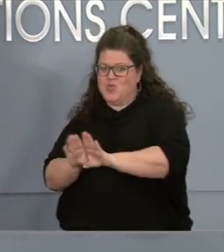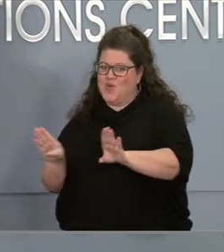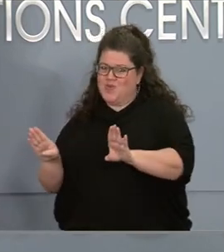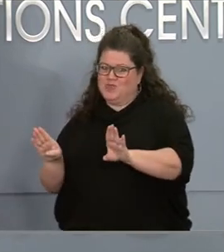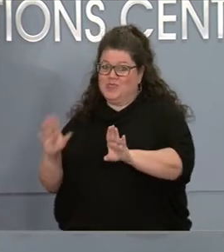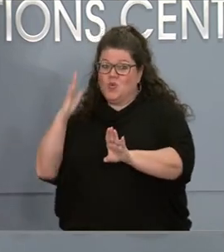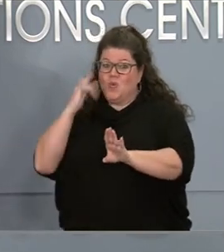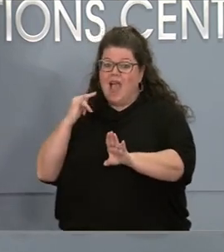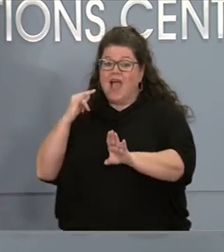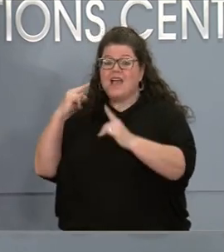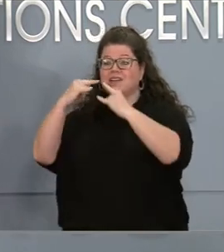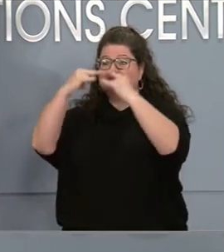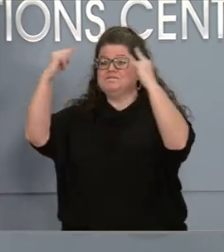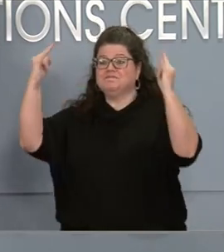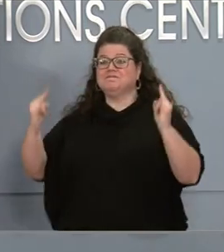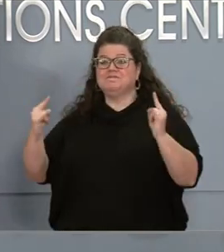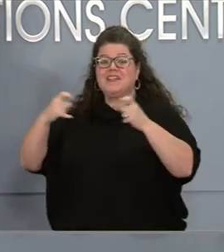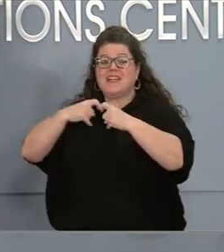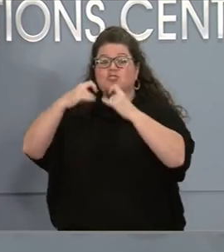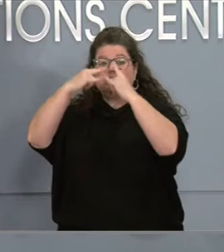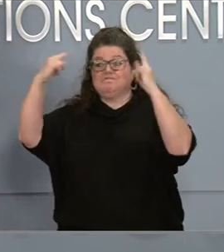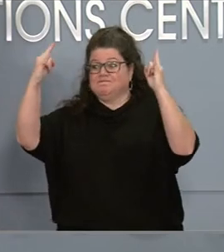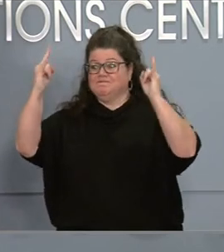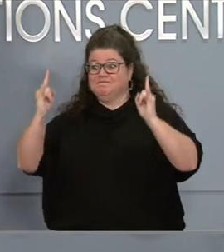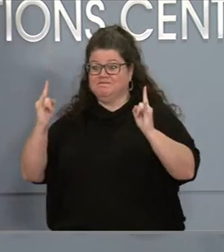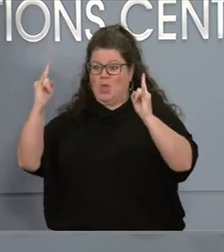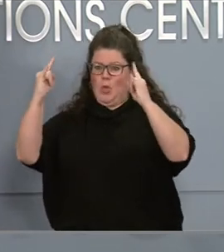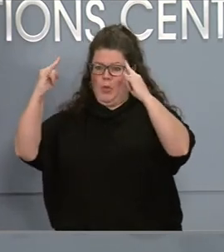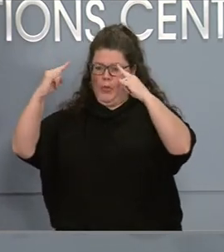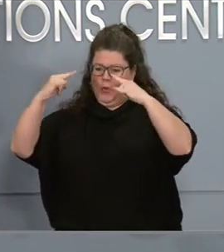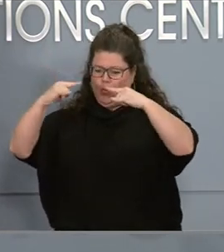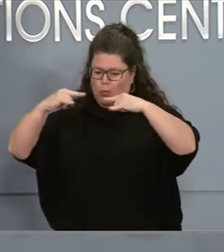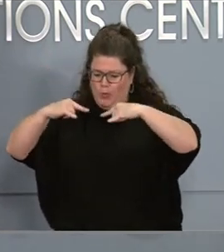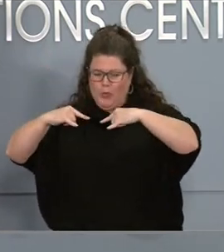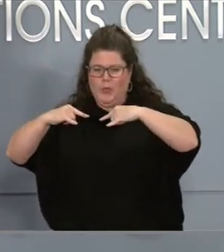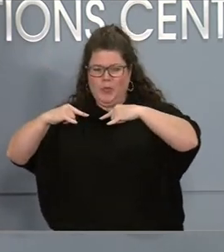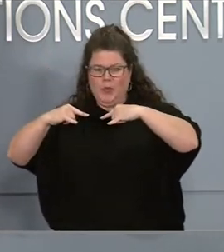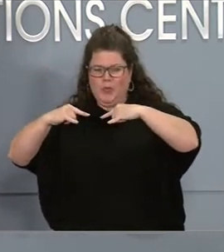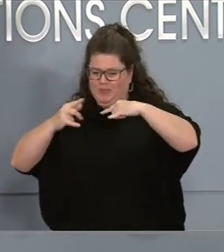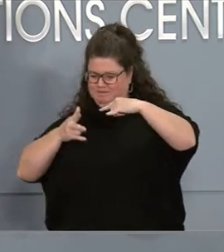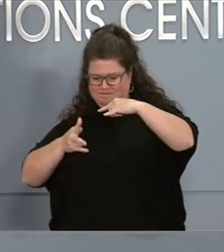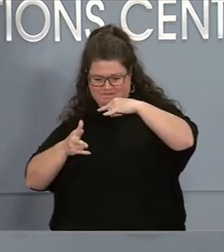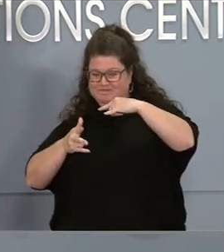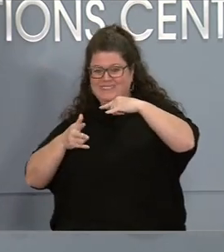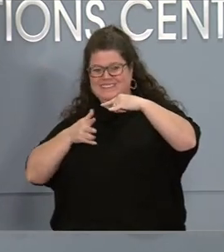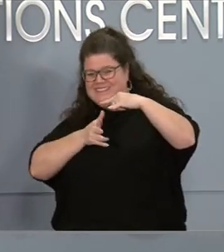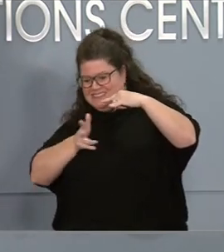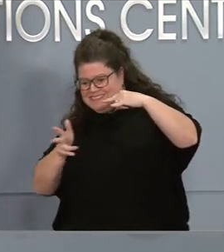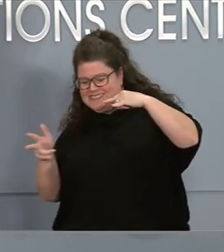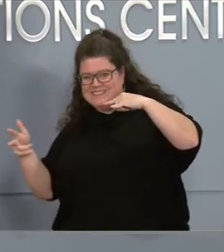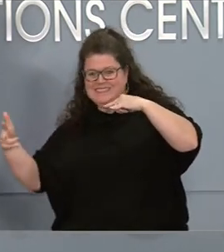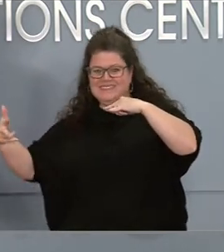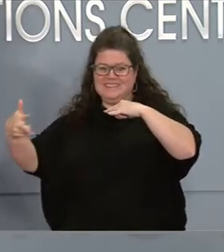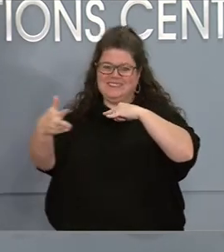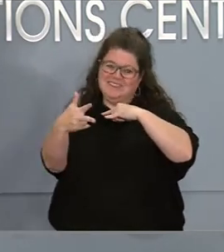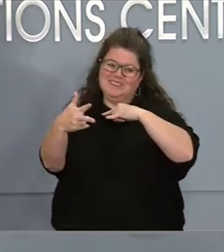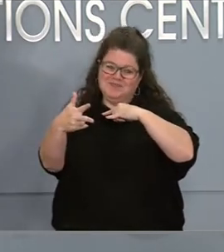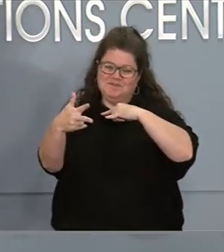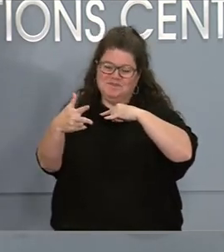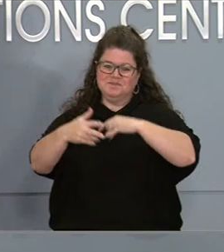because of a low-hanging, ice-covered power line. Currently, traffic is moving through a short